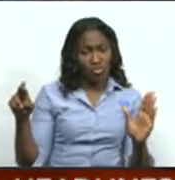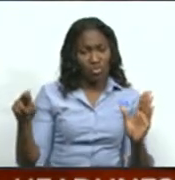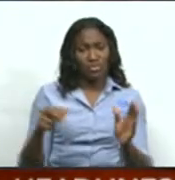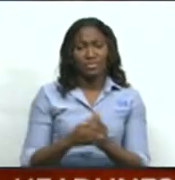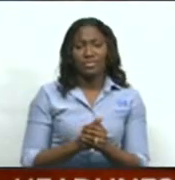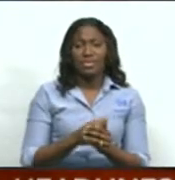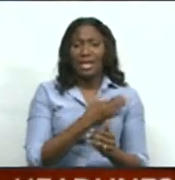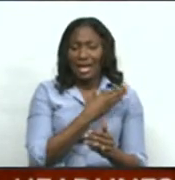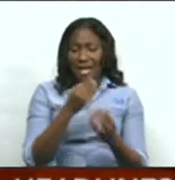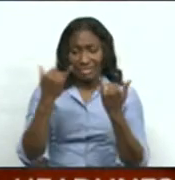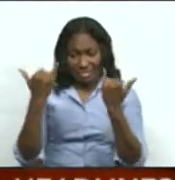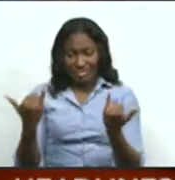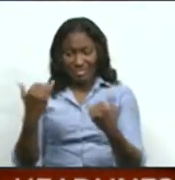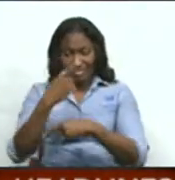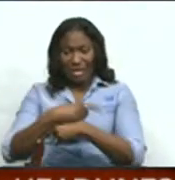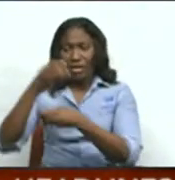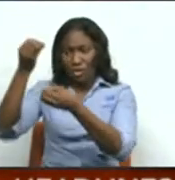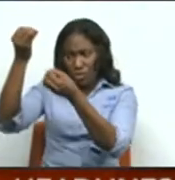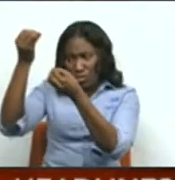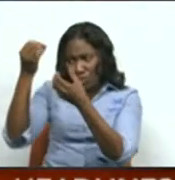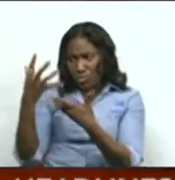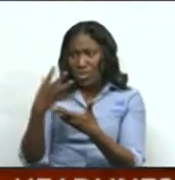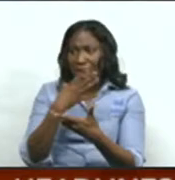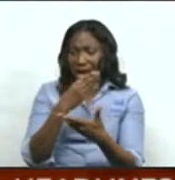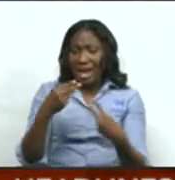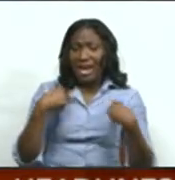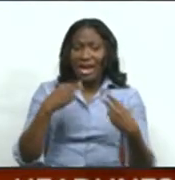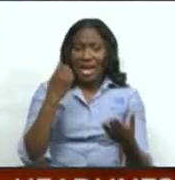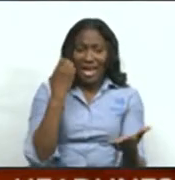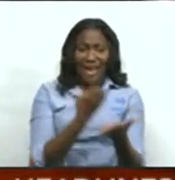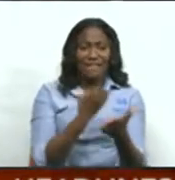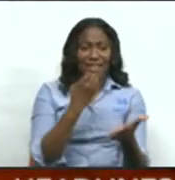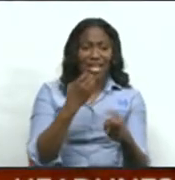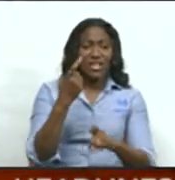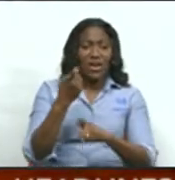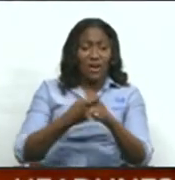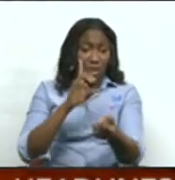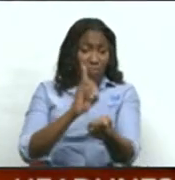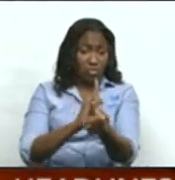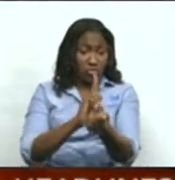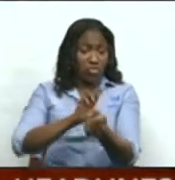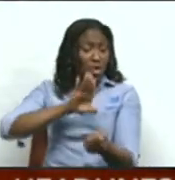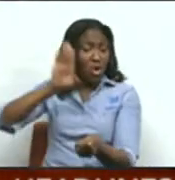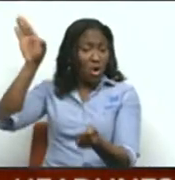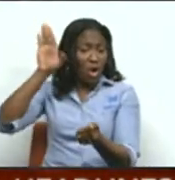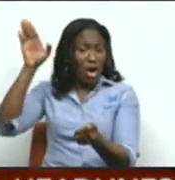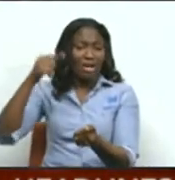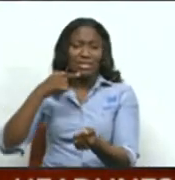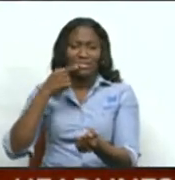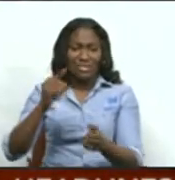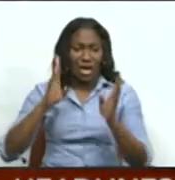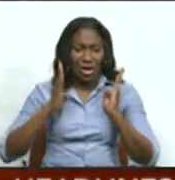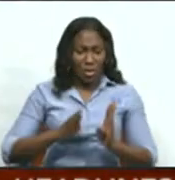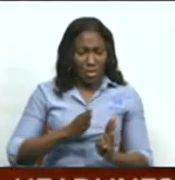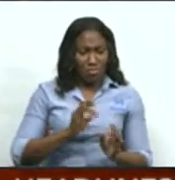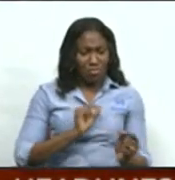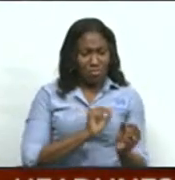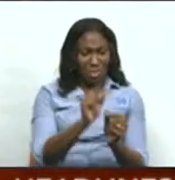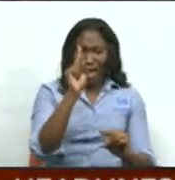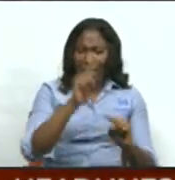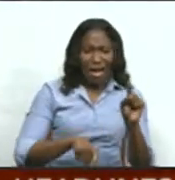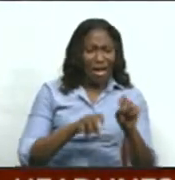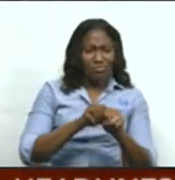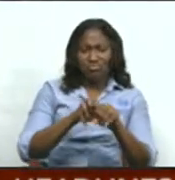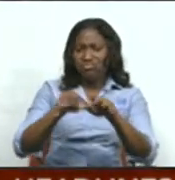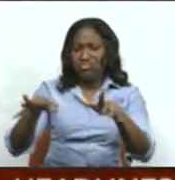for her decision today. During the hearing, there was evidence from international medical experts debunking the notion that cremations could increase the spread of the disease.